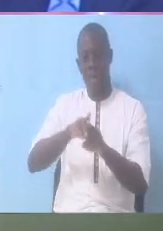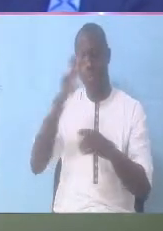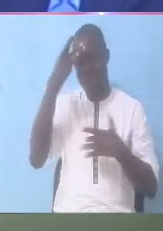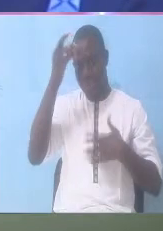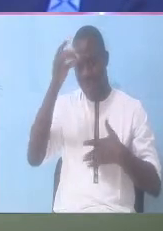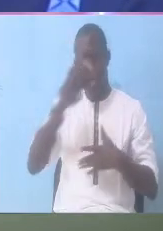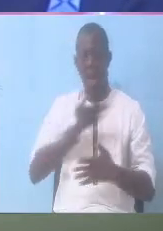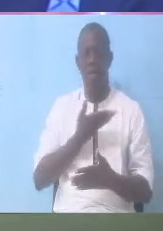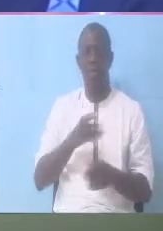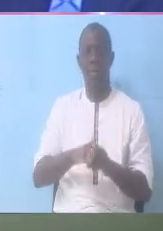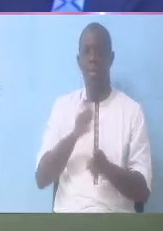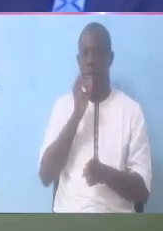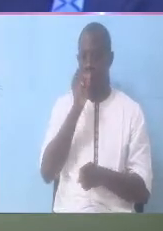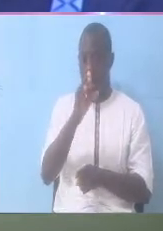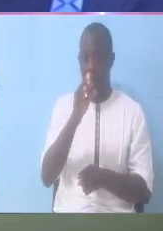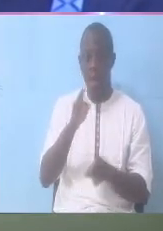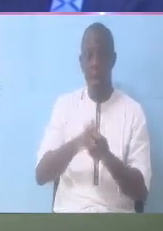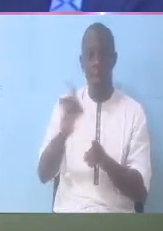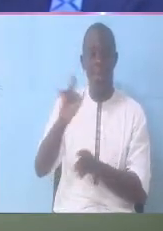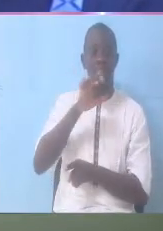me make so many mistakes in life.